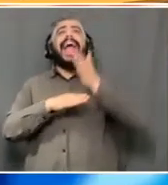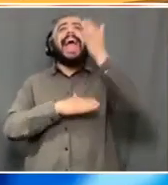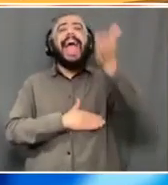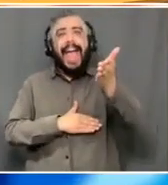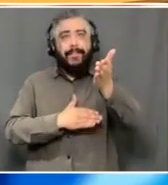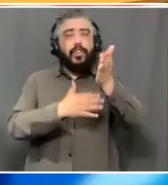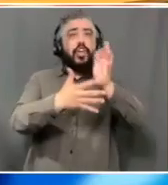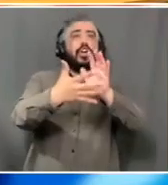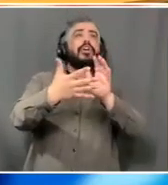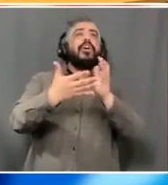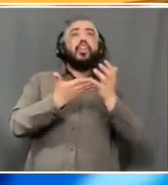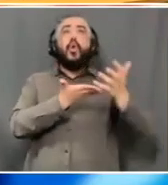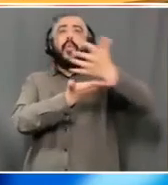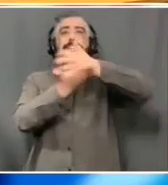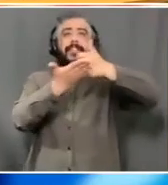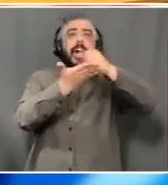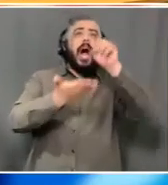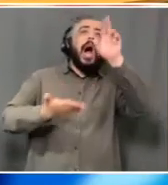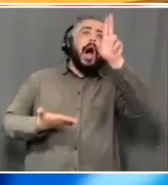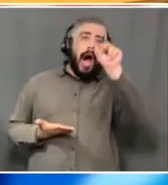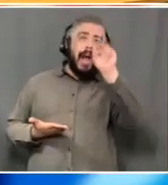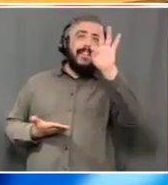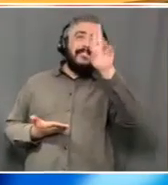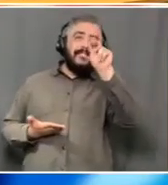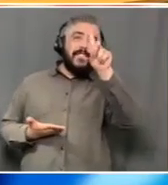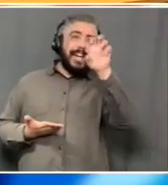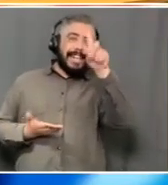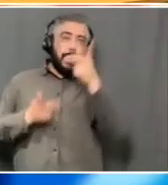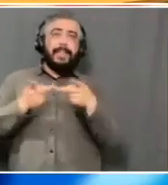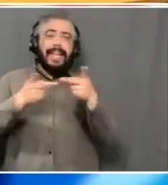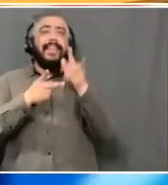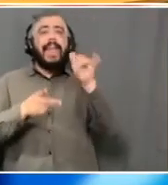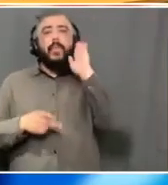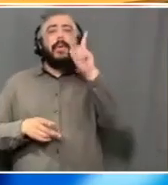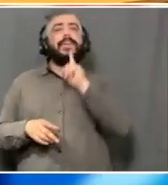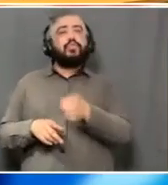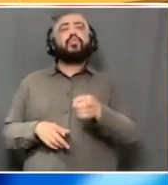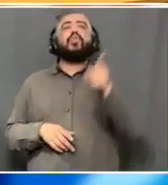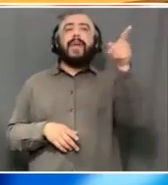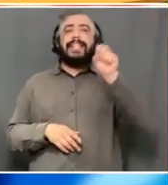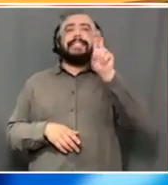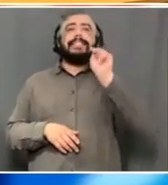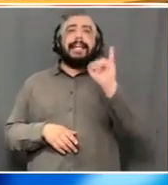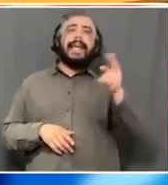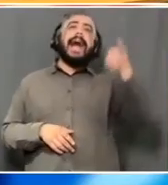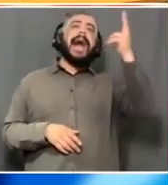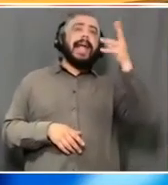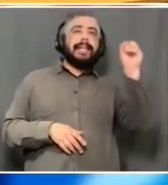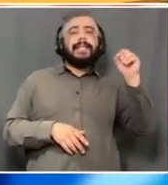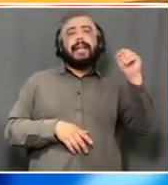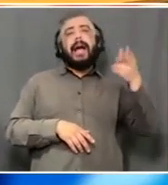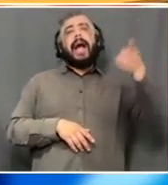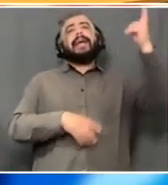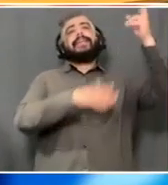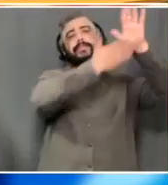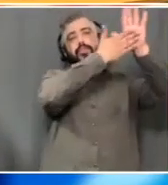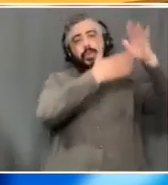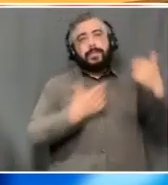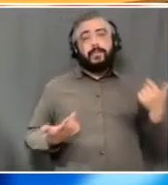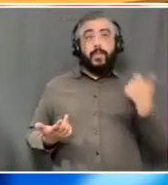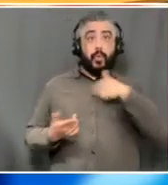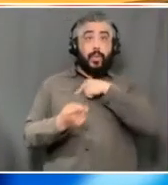unfunded position. And this could be particularly true at our semi-highest and high schools. So when we met with the board last